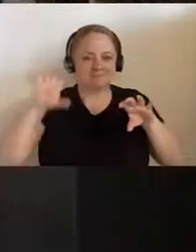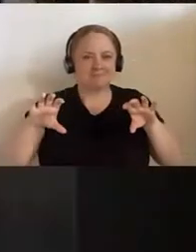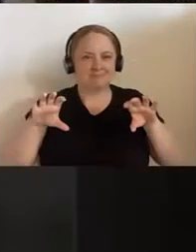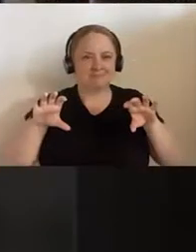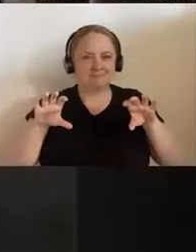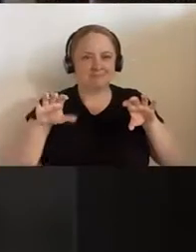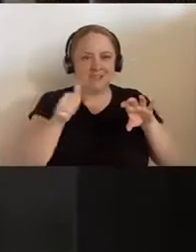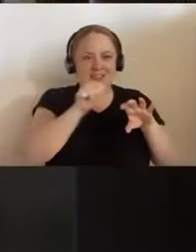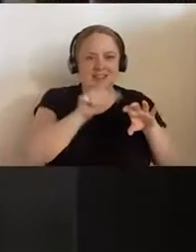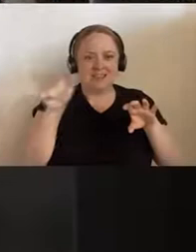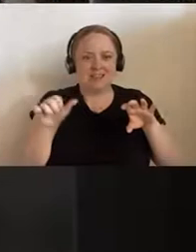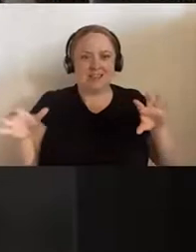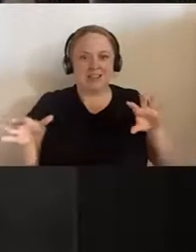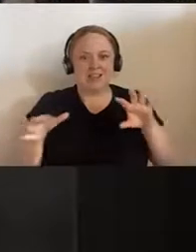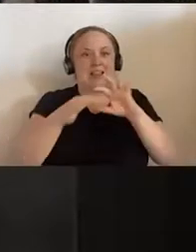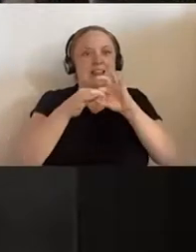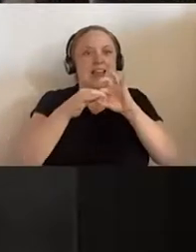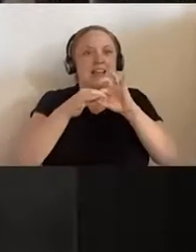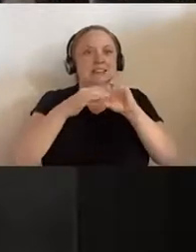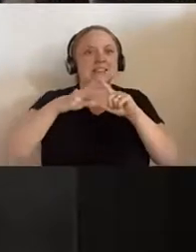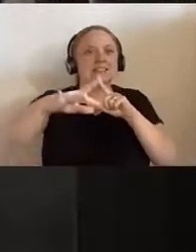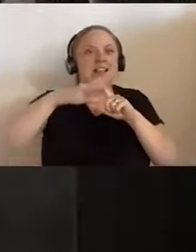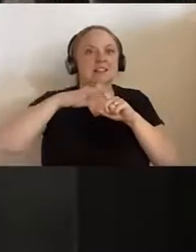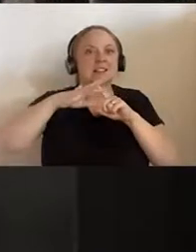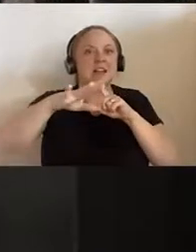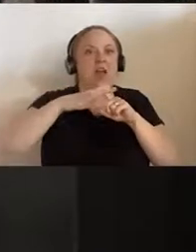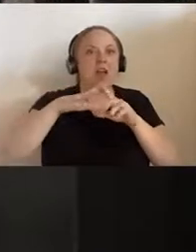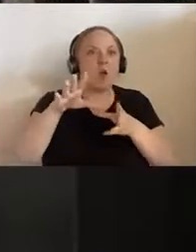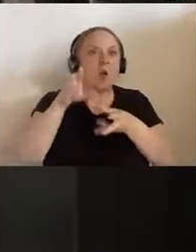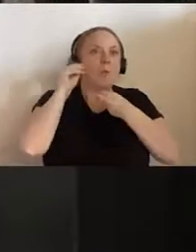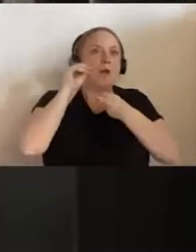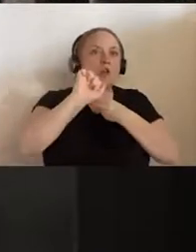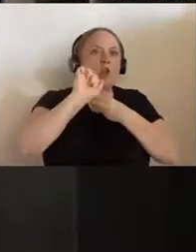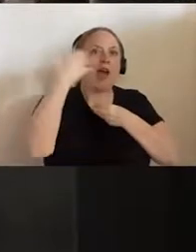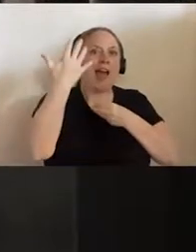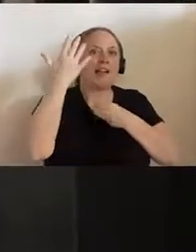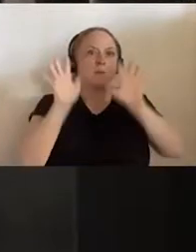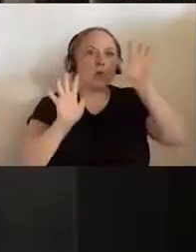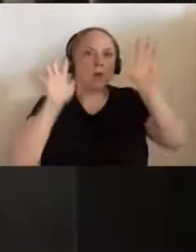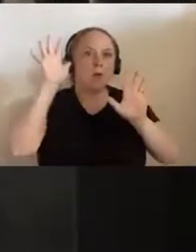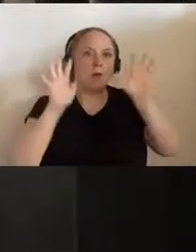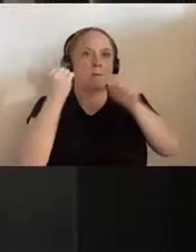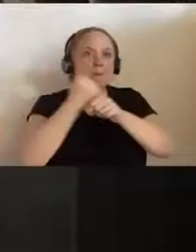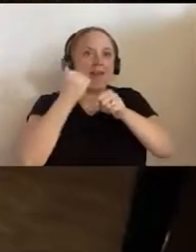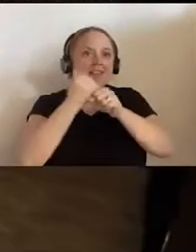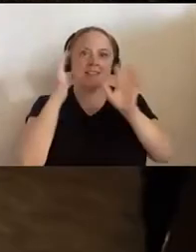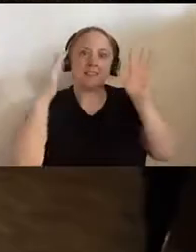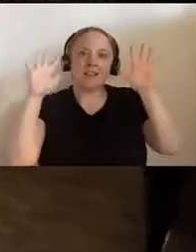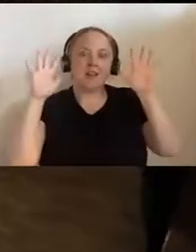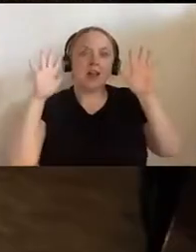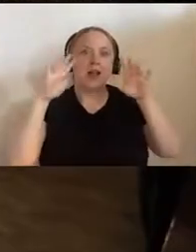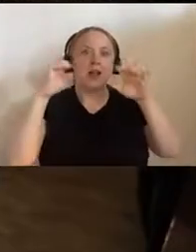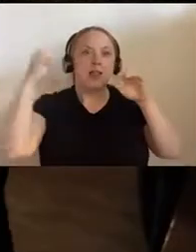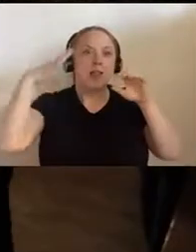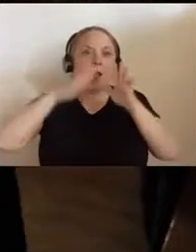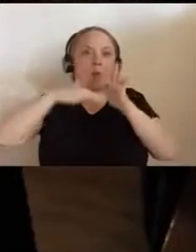installation, a Kinect sensor picks up your hand movements and turns them into light waves. So as you